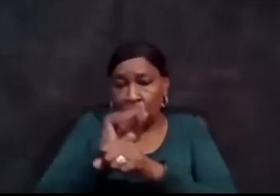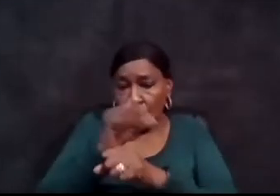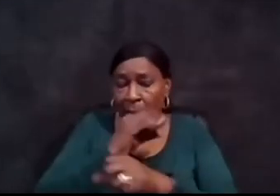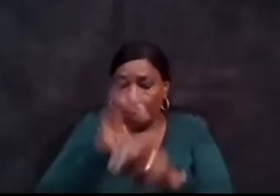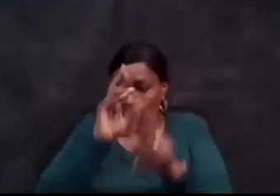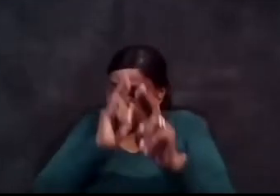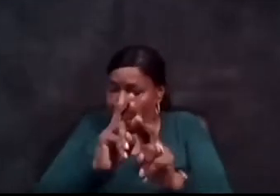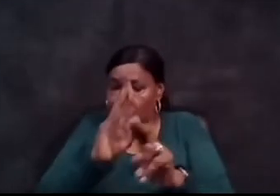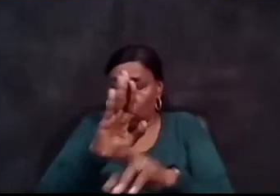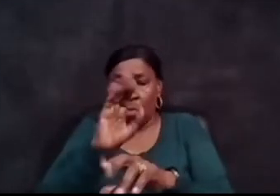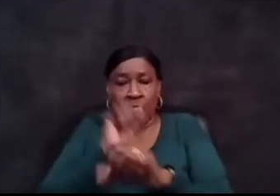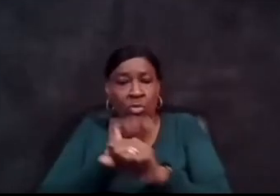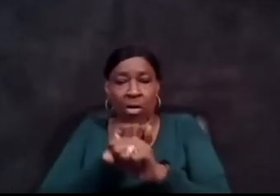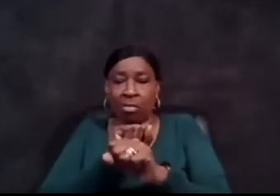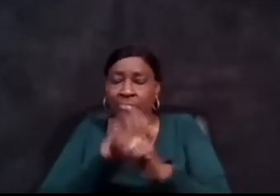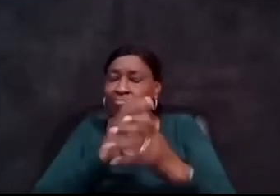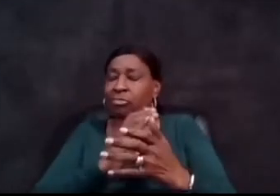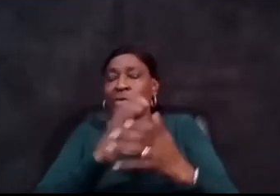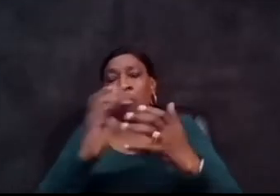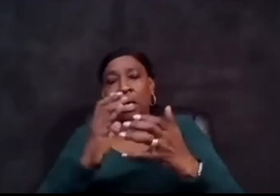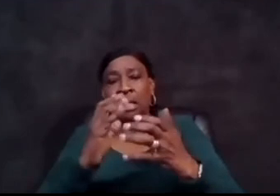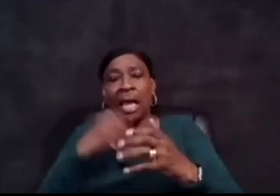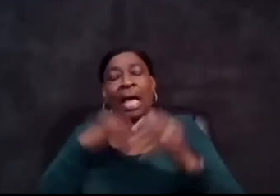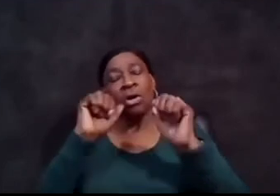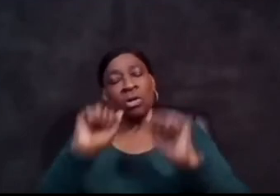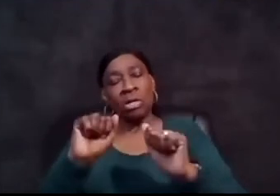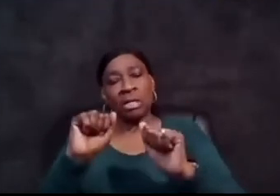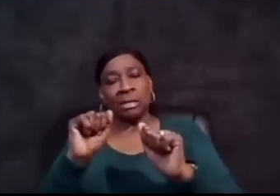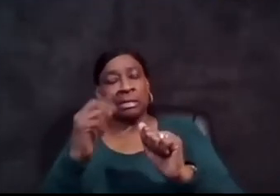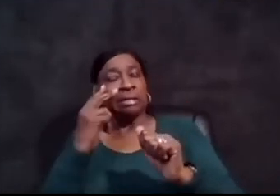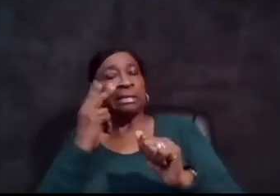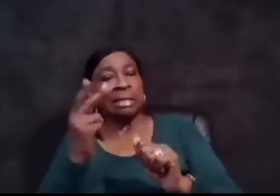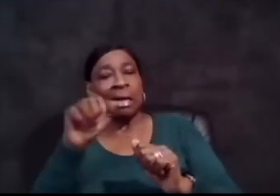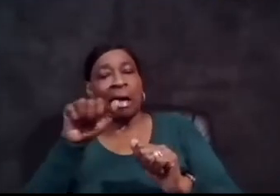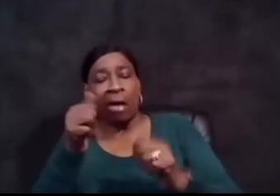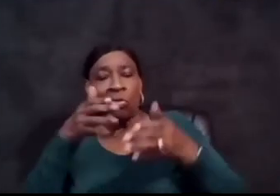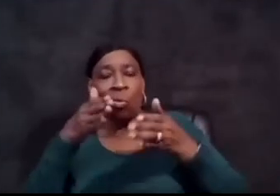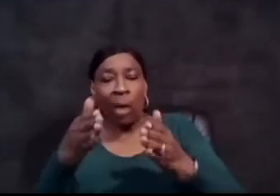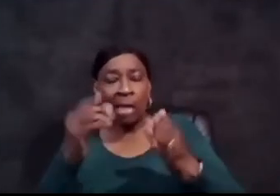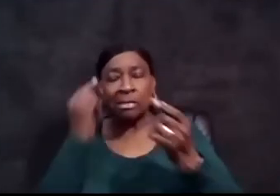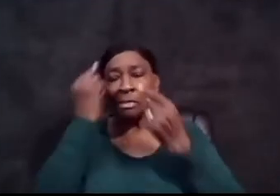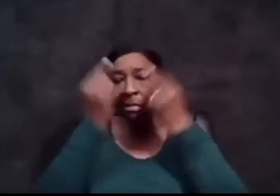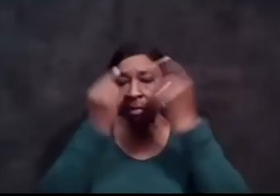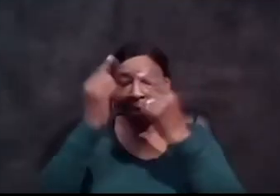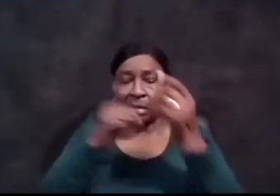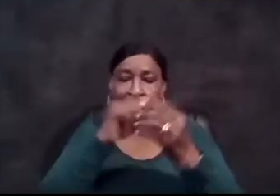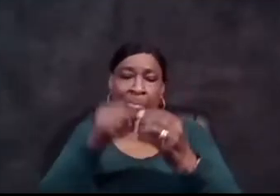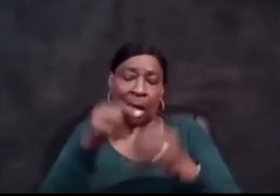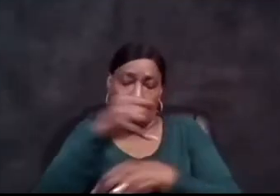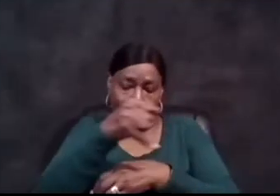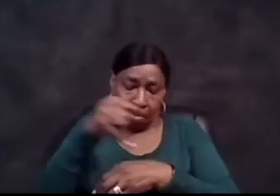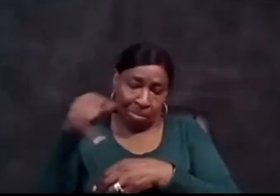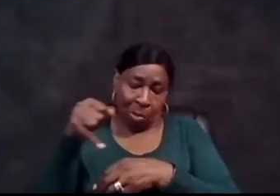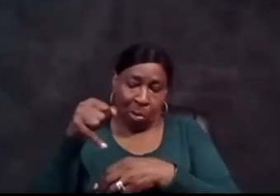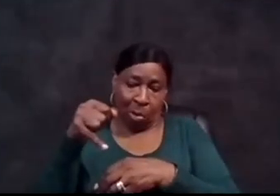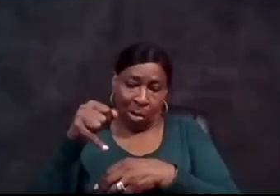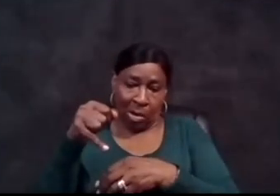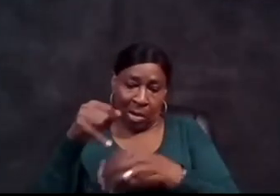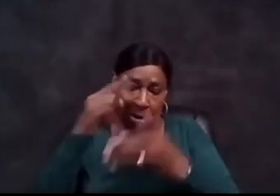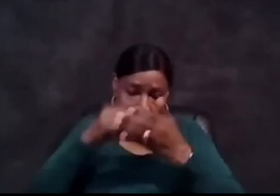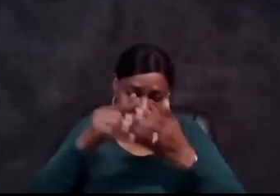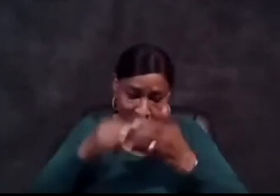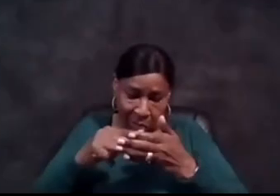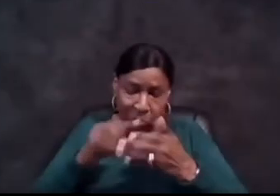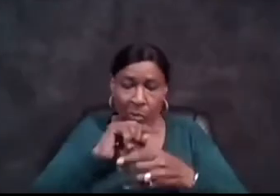work tremendously, I could also see like other ways of thinking about, border scholarship, when you were